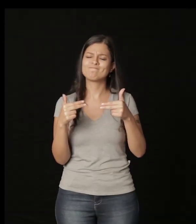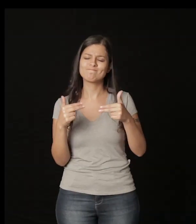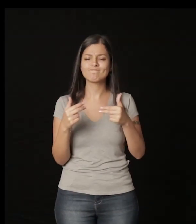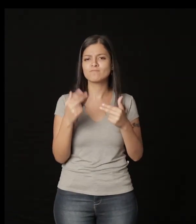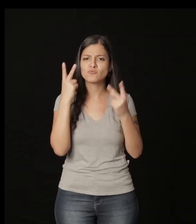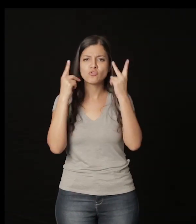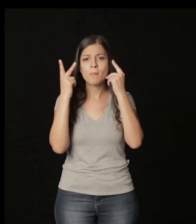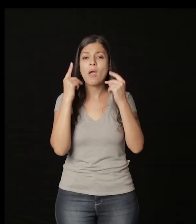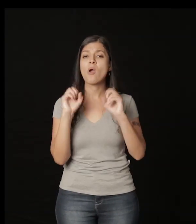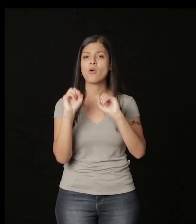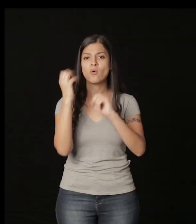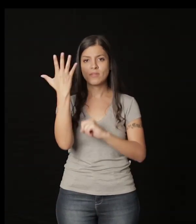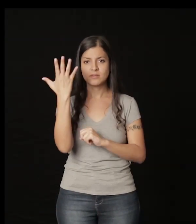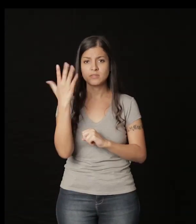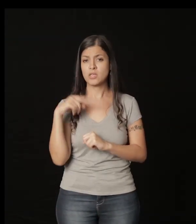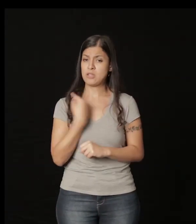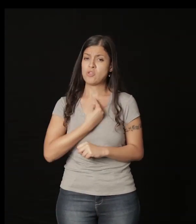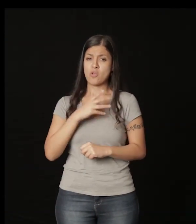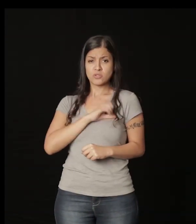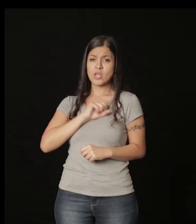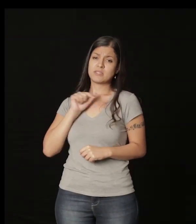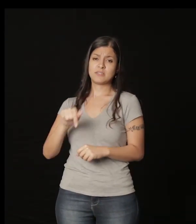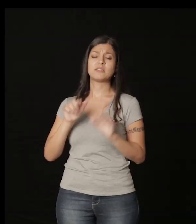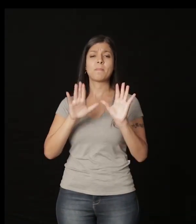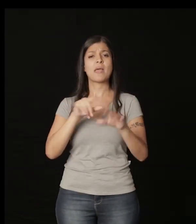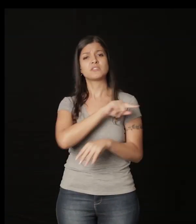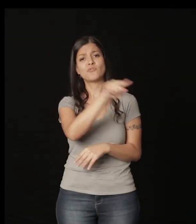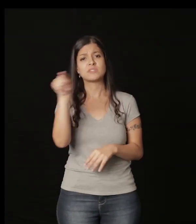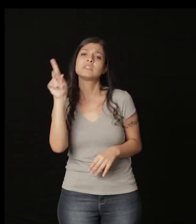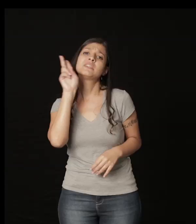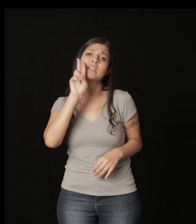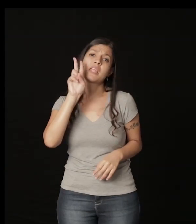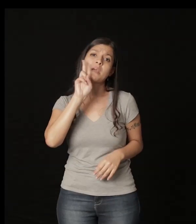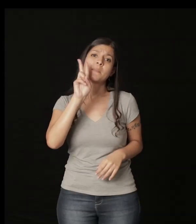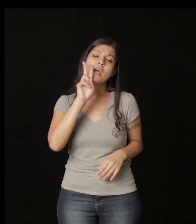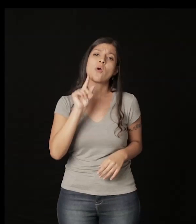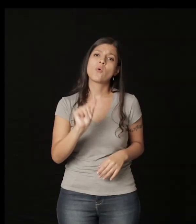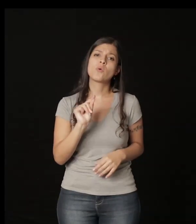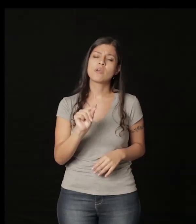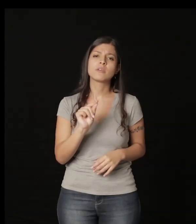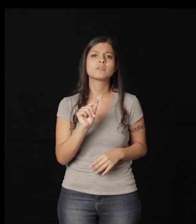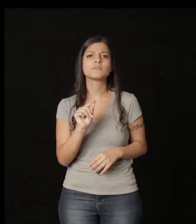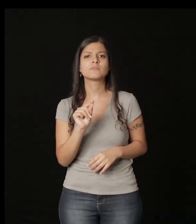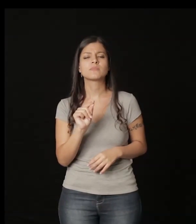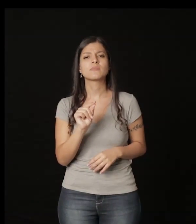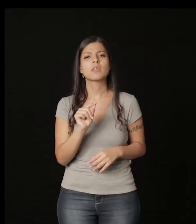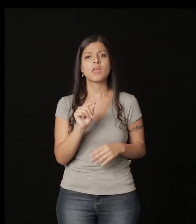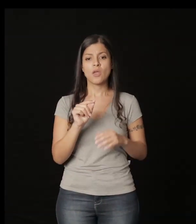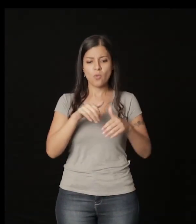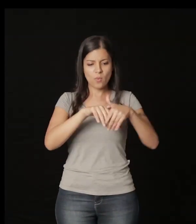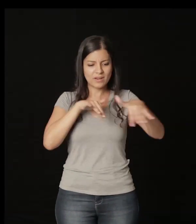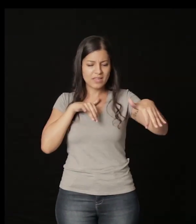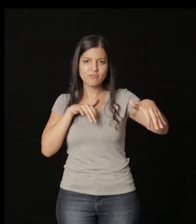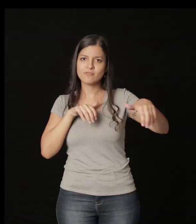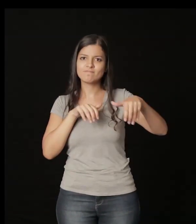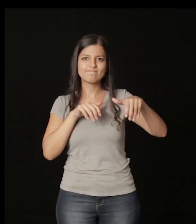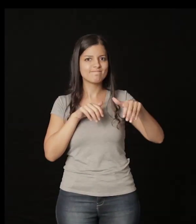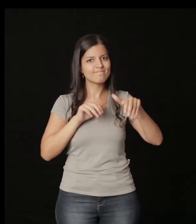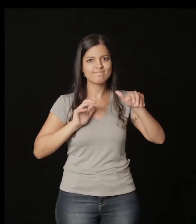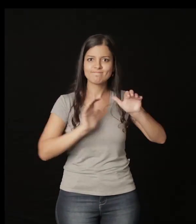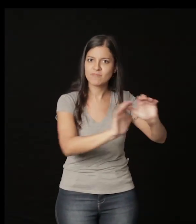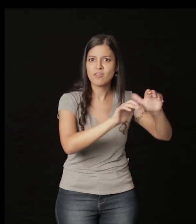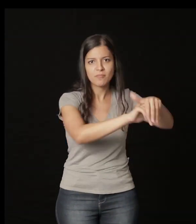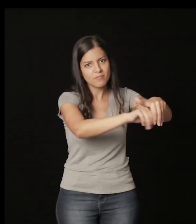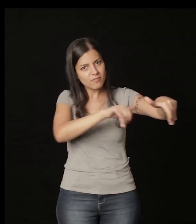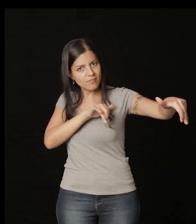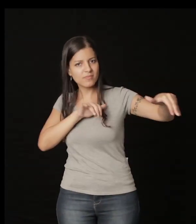stuff. And that's what we liked about it. But what this, you've got to remember, this is a contested archive that is being pulled and pushed in lots